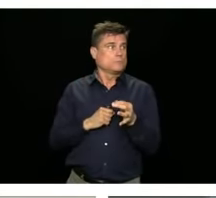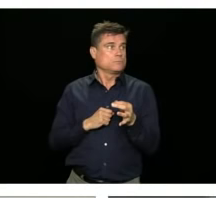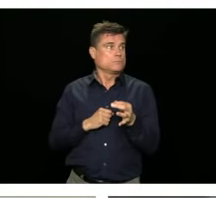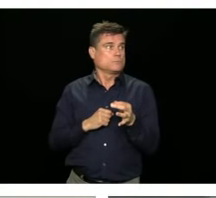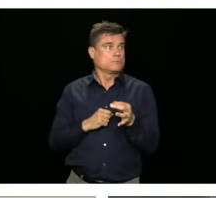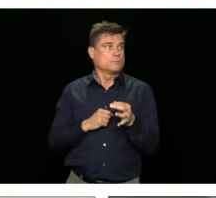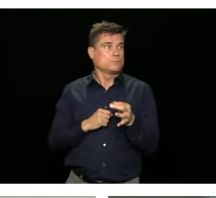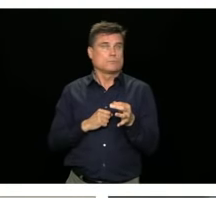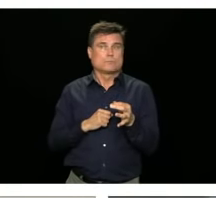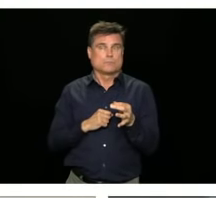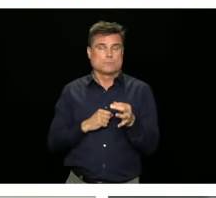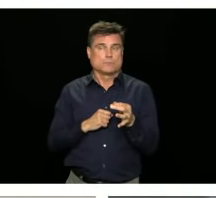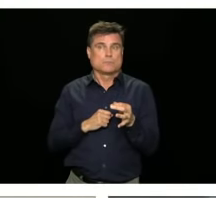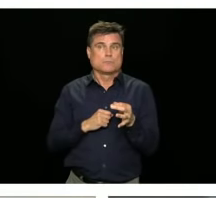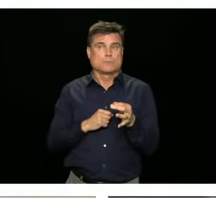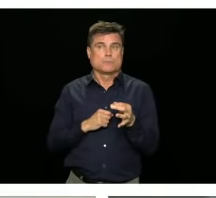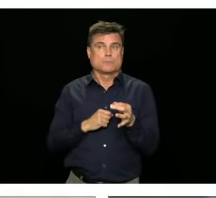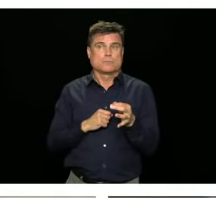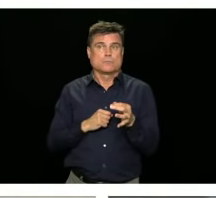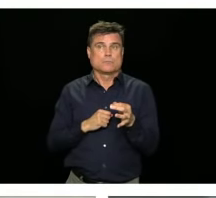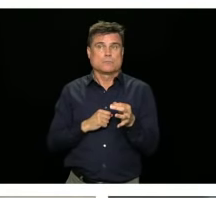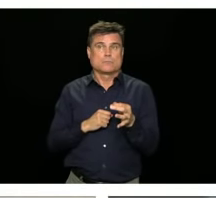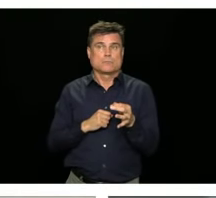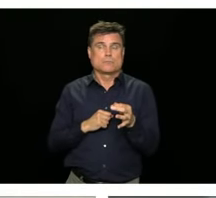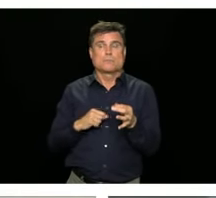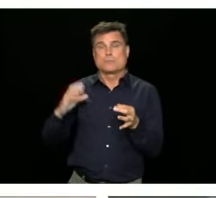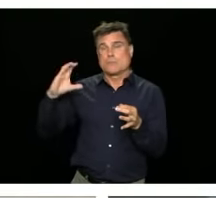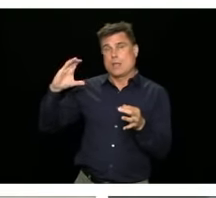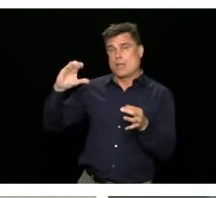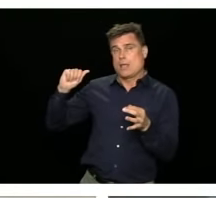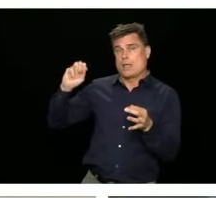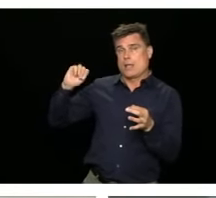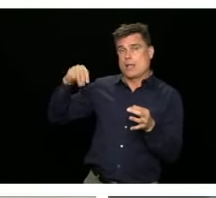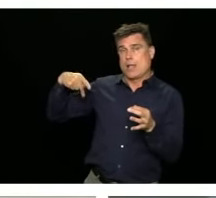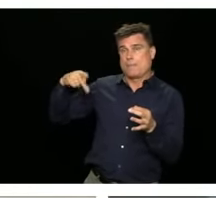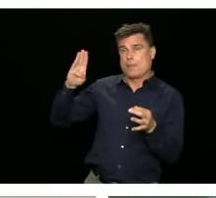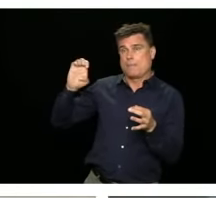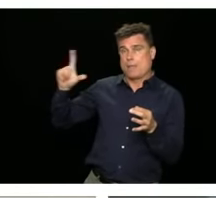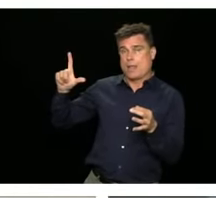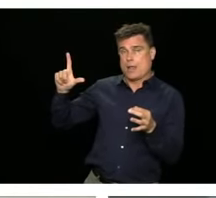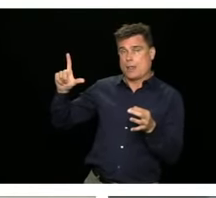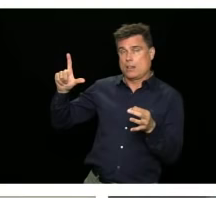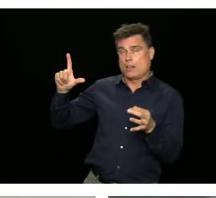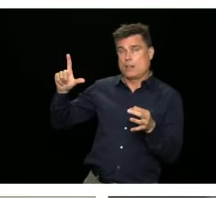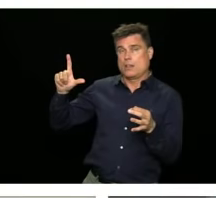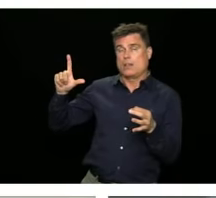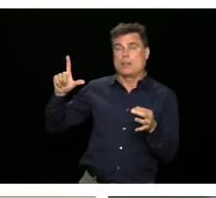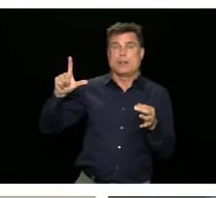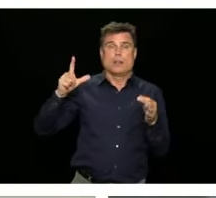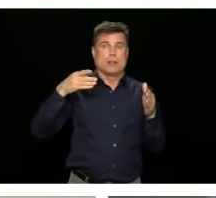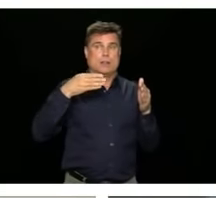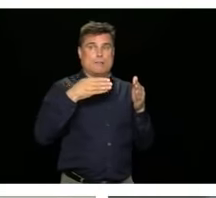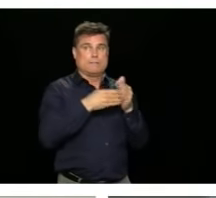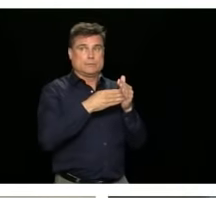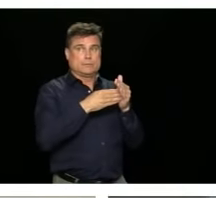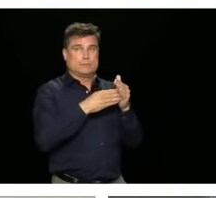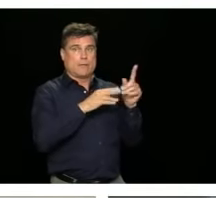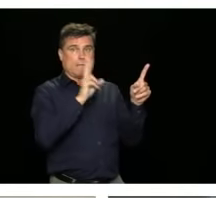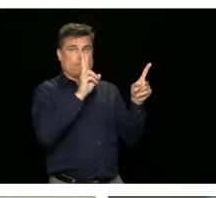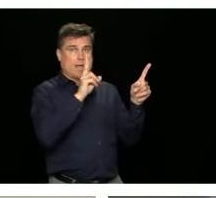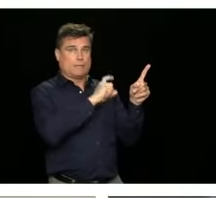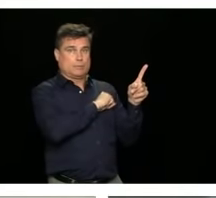Board. That's the BC Human Rights Tribunal. The number is 275. It's from 2019.